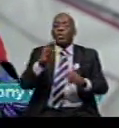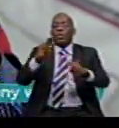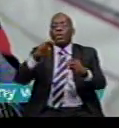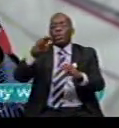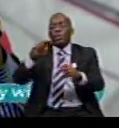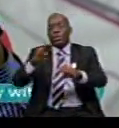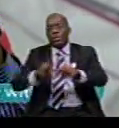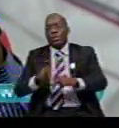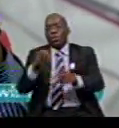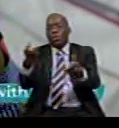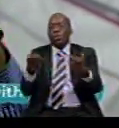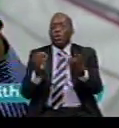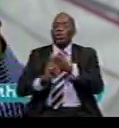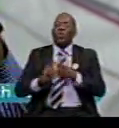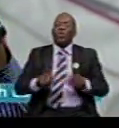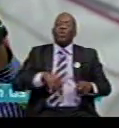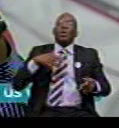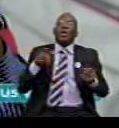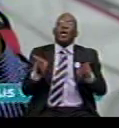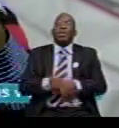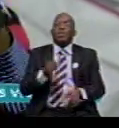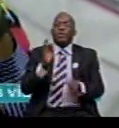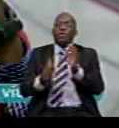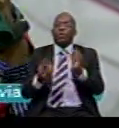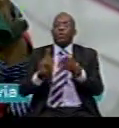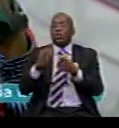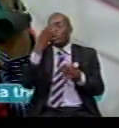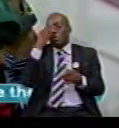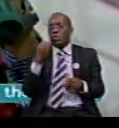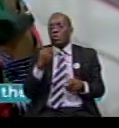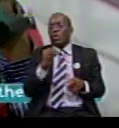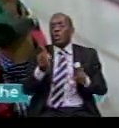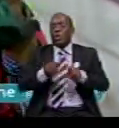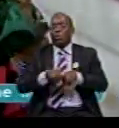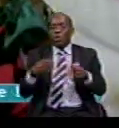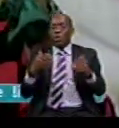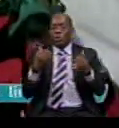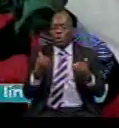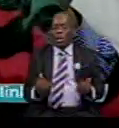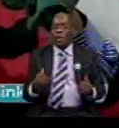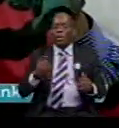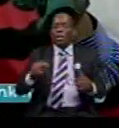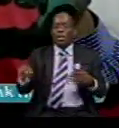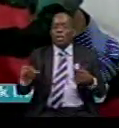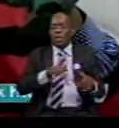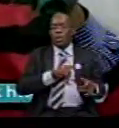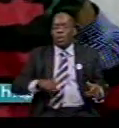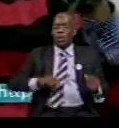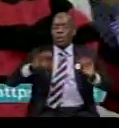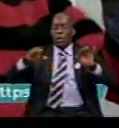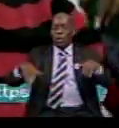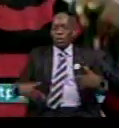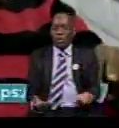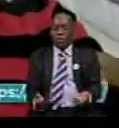be as if I should stand up. But God has given me a new victory. When I died